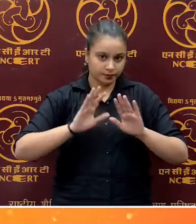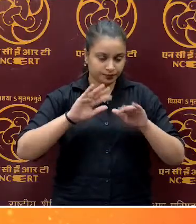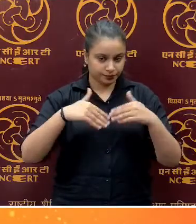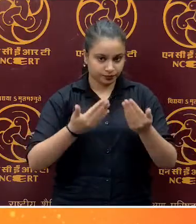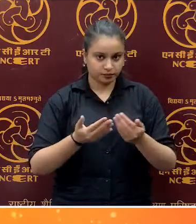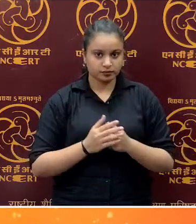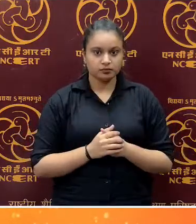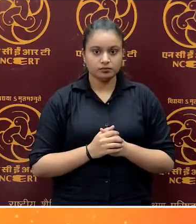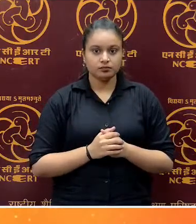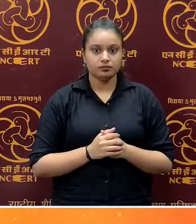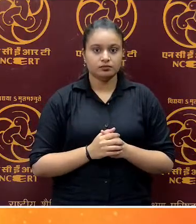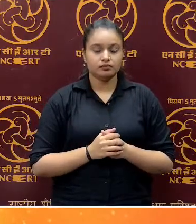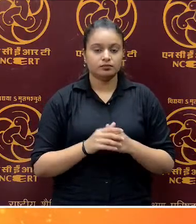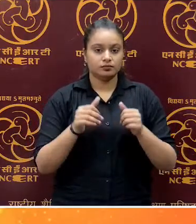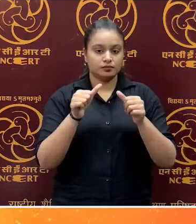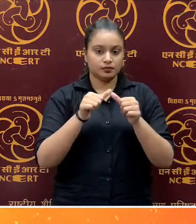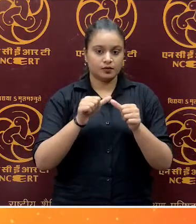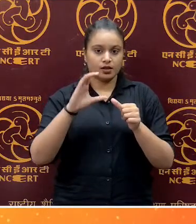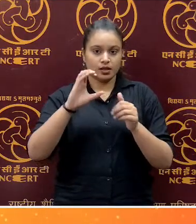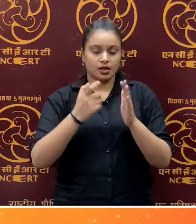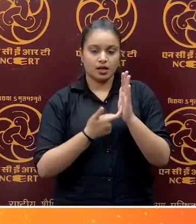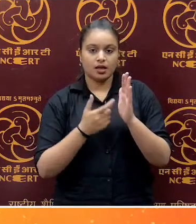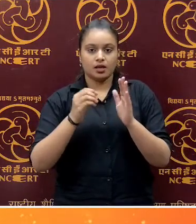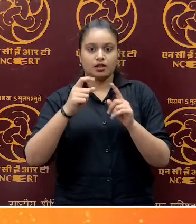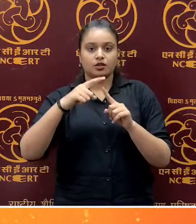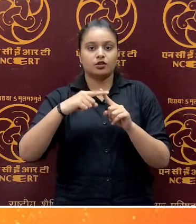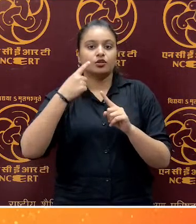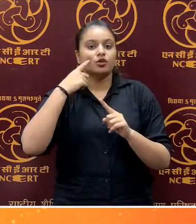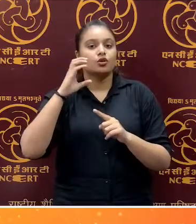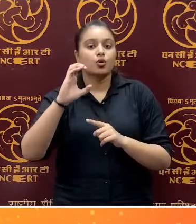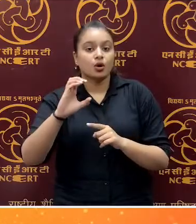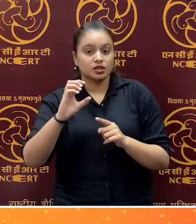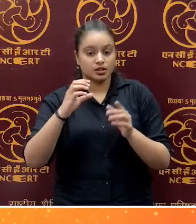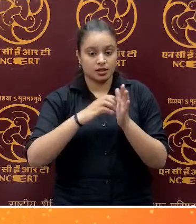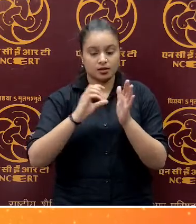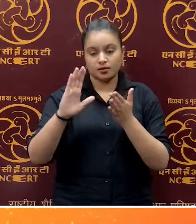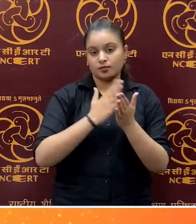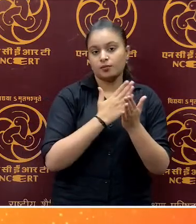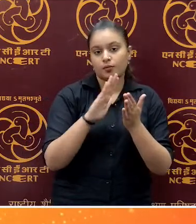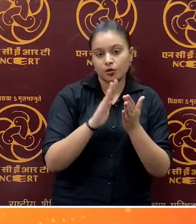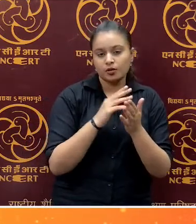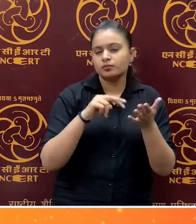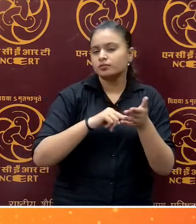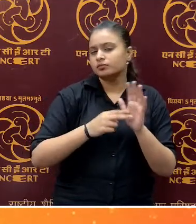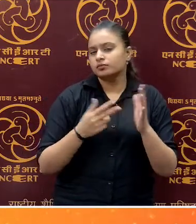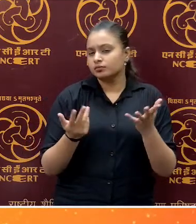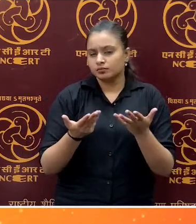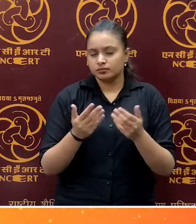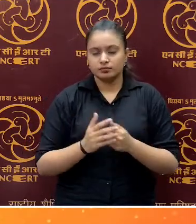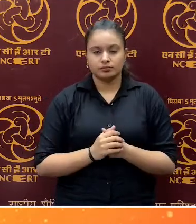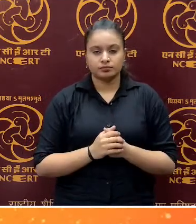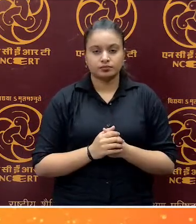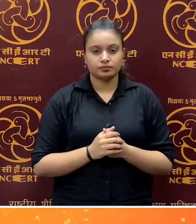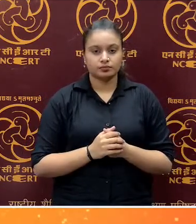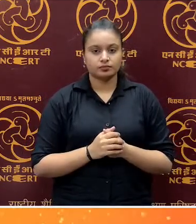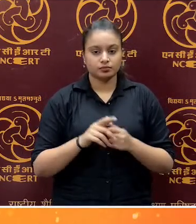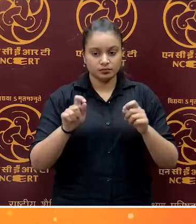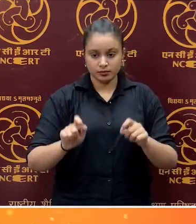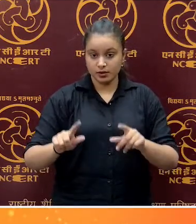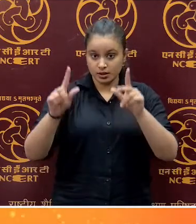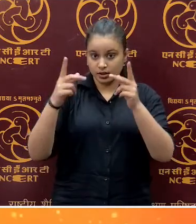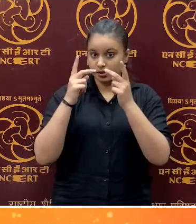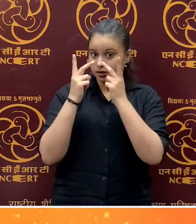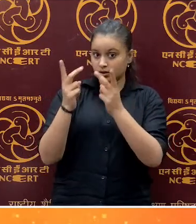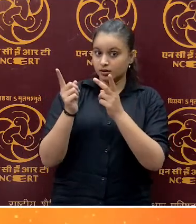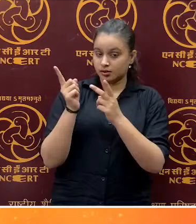is called an acrostic poem. Acrostic poem. Now that's unique and interesting. What exactly it means? So, as it is written on the screen, you